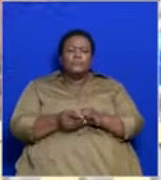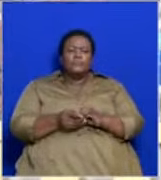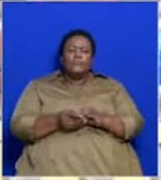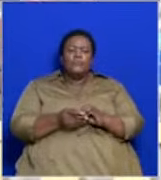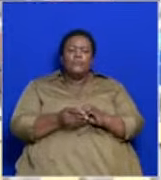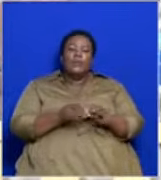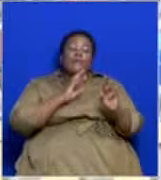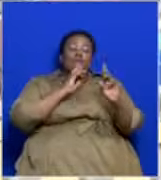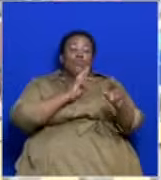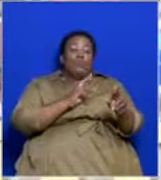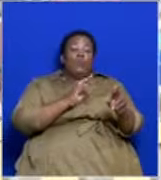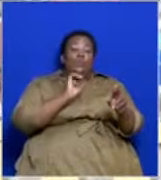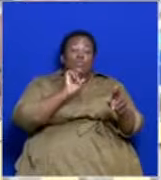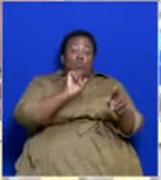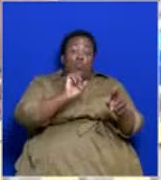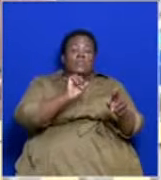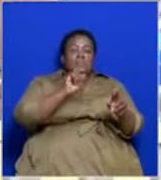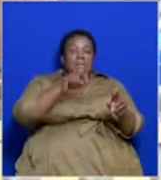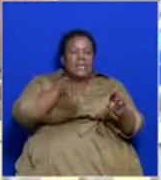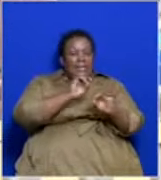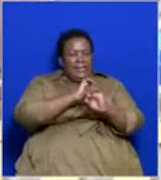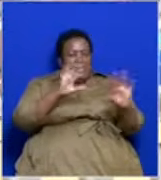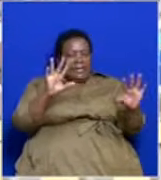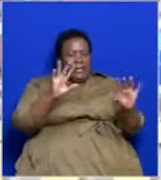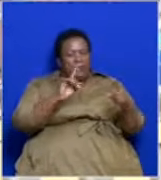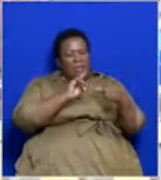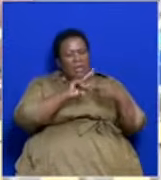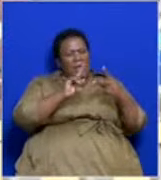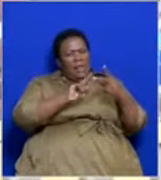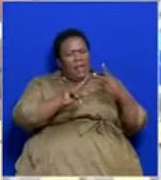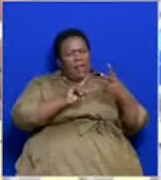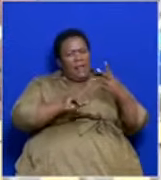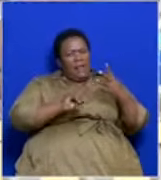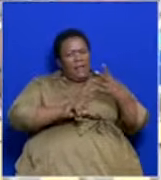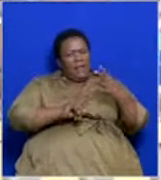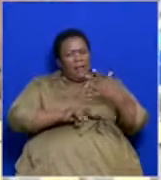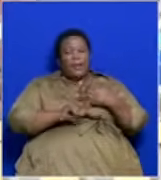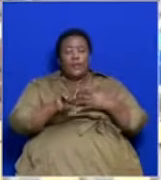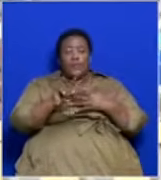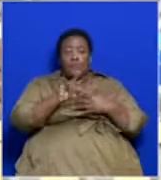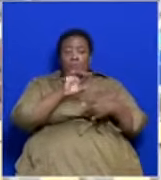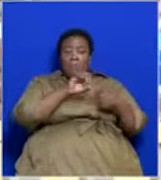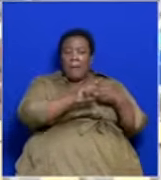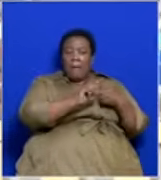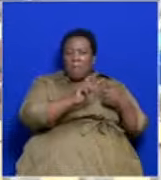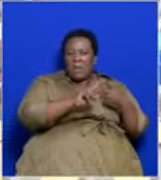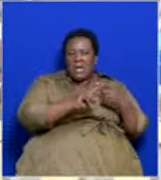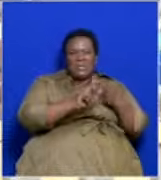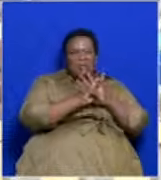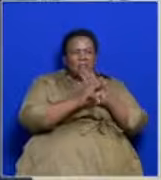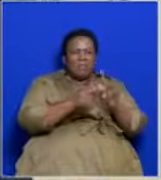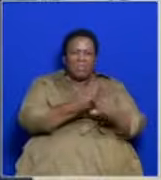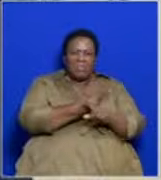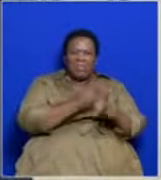It's clear from your report that Yes. There's misrepresentation, there's corruption,